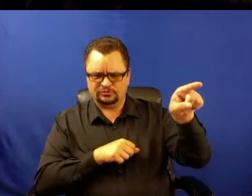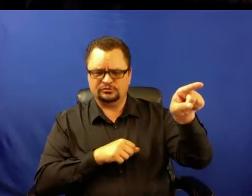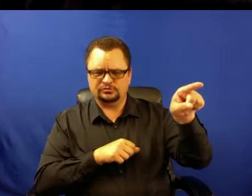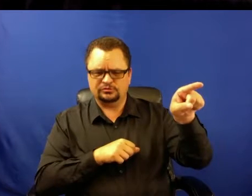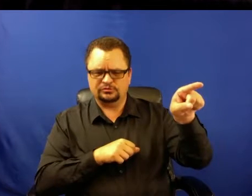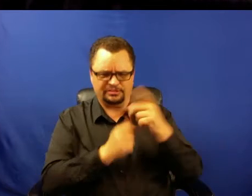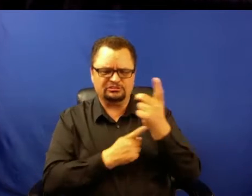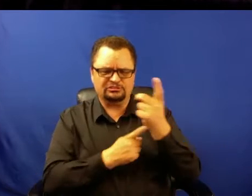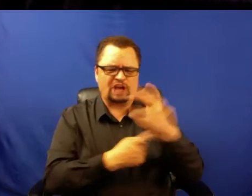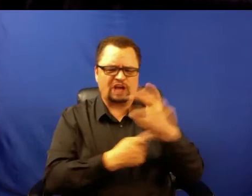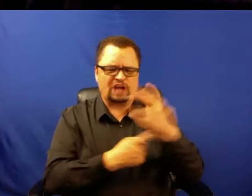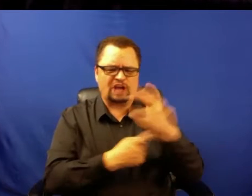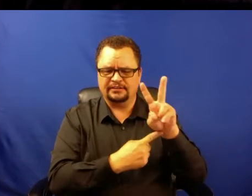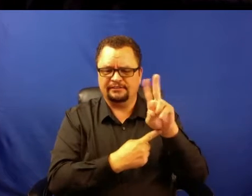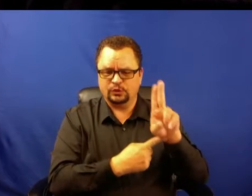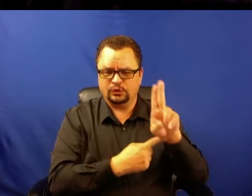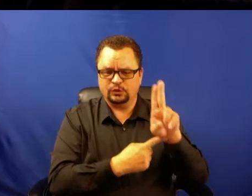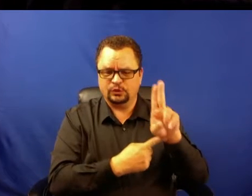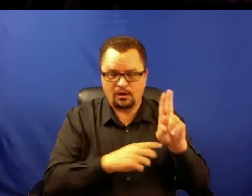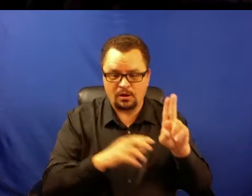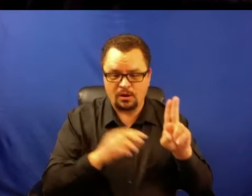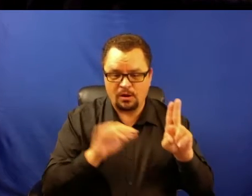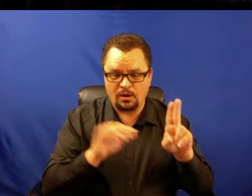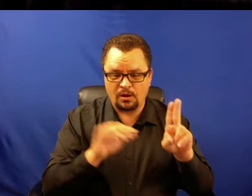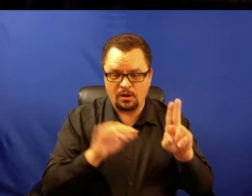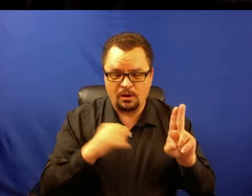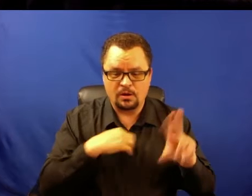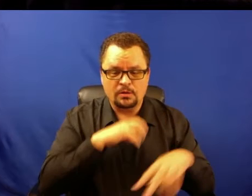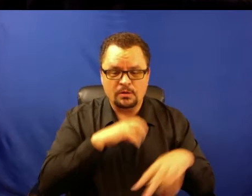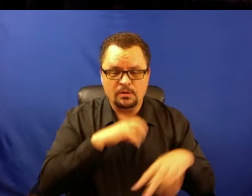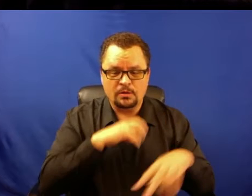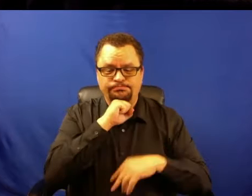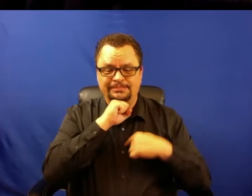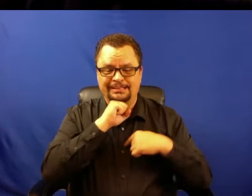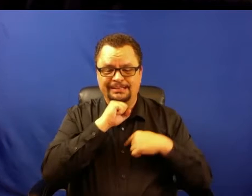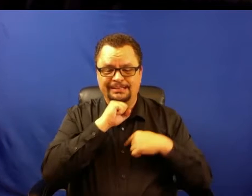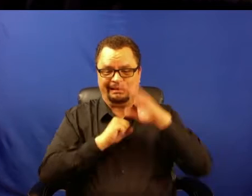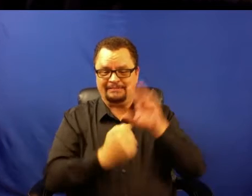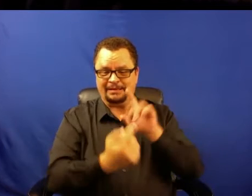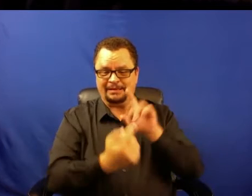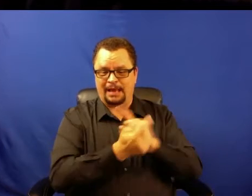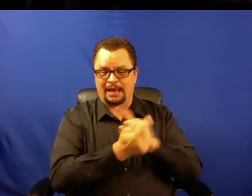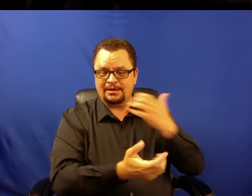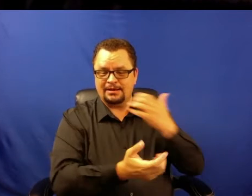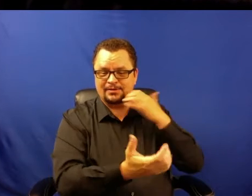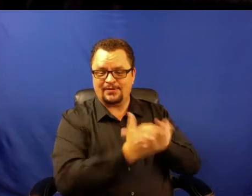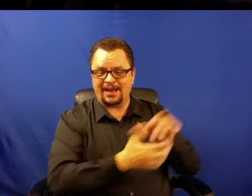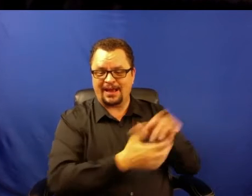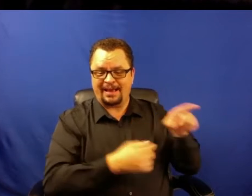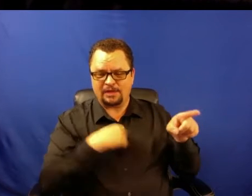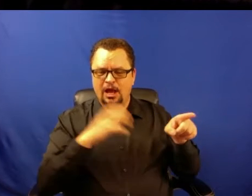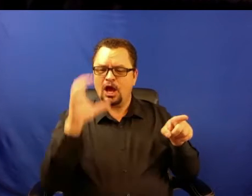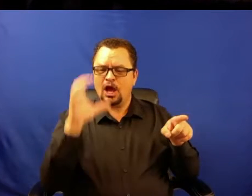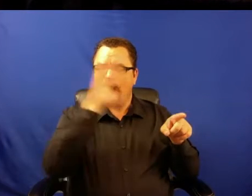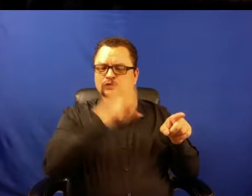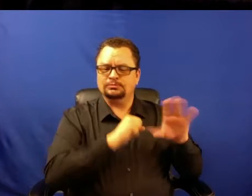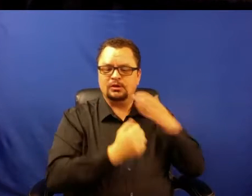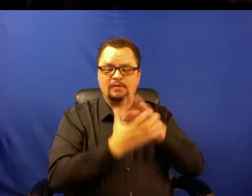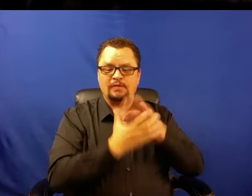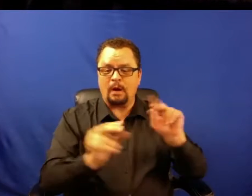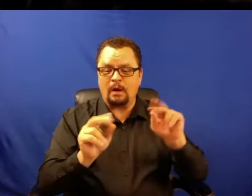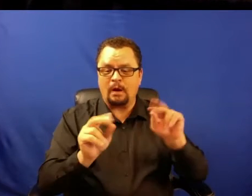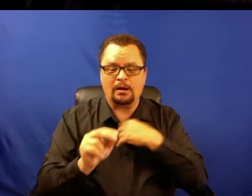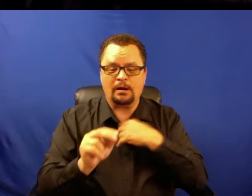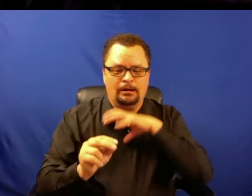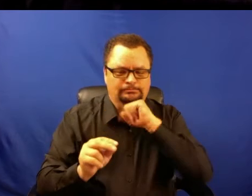should not assume, so I apologize. So Matthews Vu was a tremendous partner in preparing the vaccine